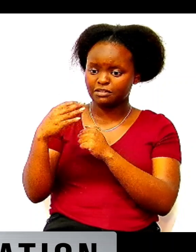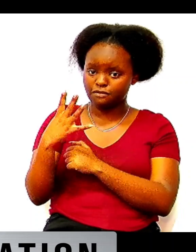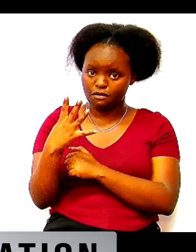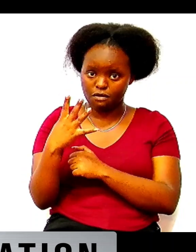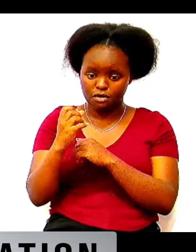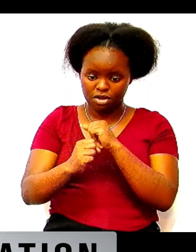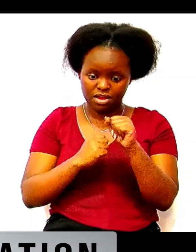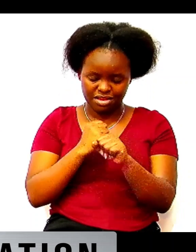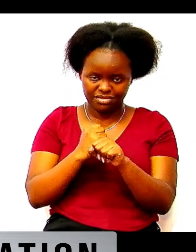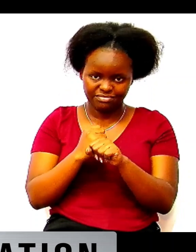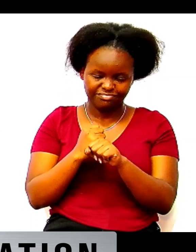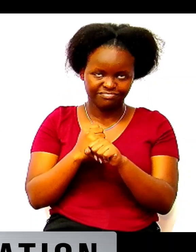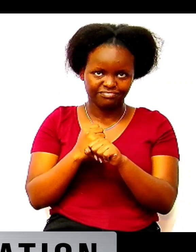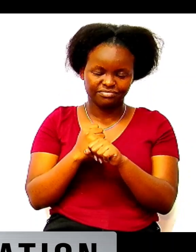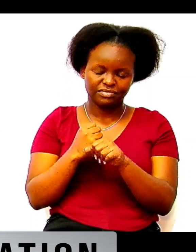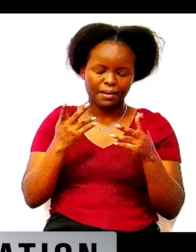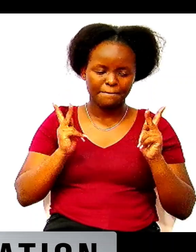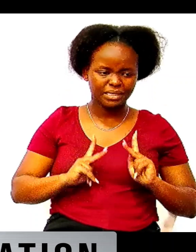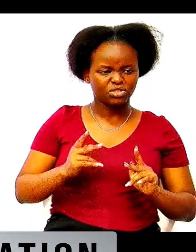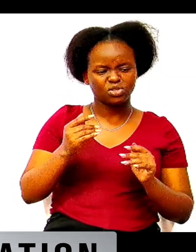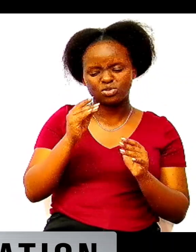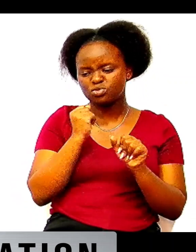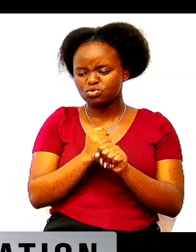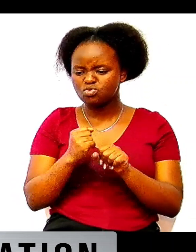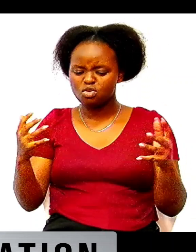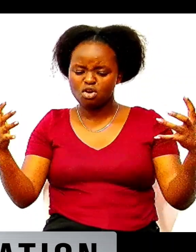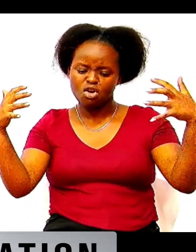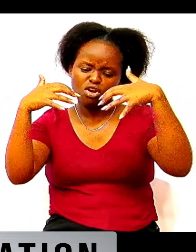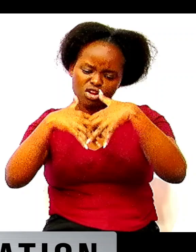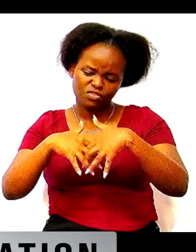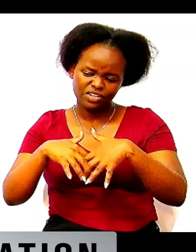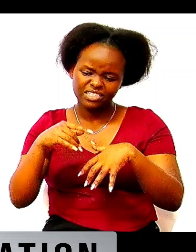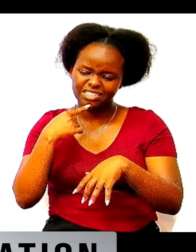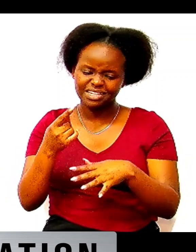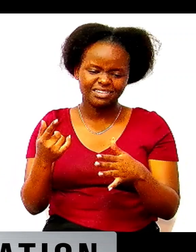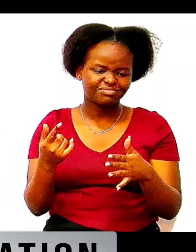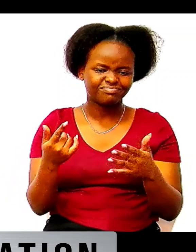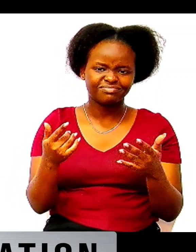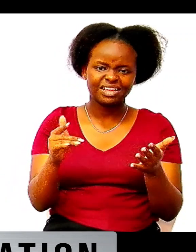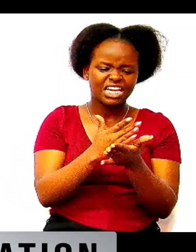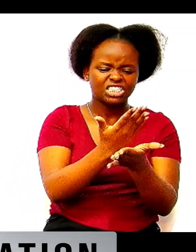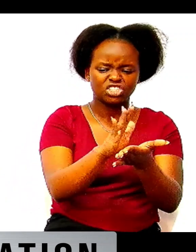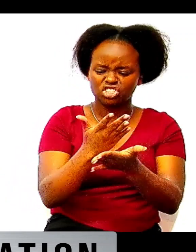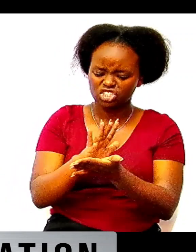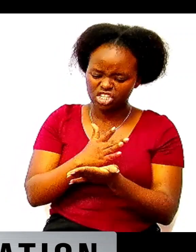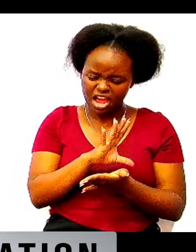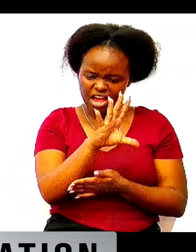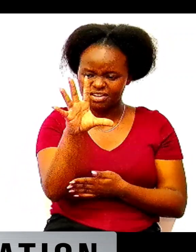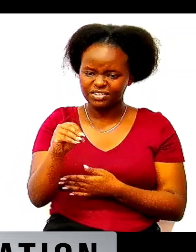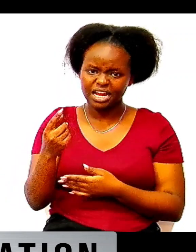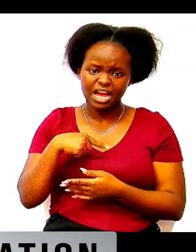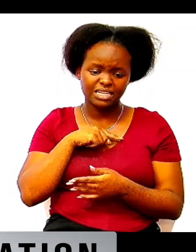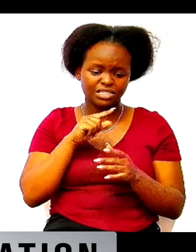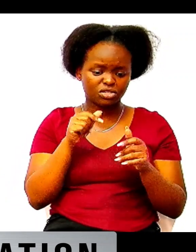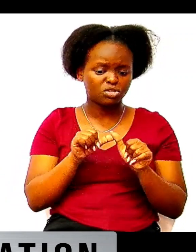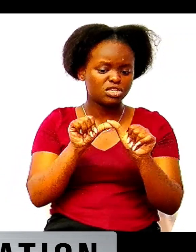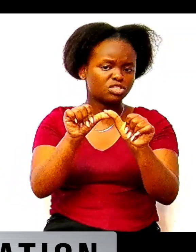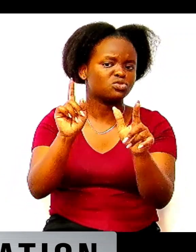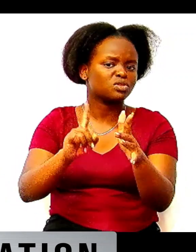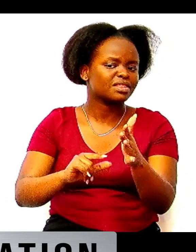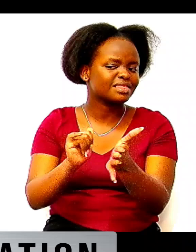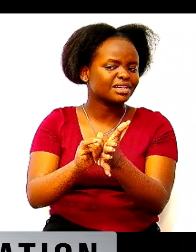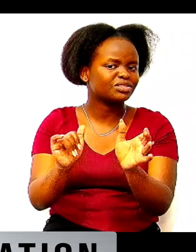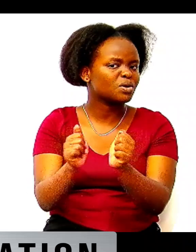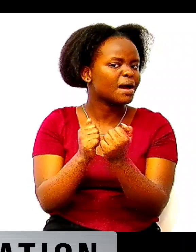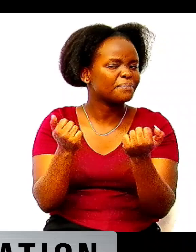1884, 85, somebody did a conference and decided to share Africa out, we are still continuing to allow that to happen, Jonah.